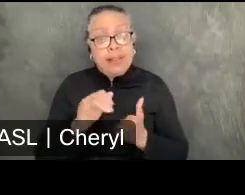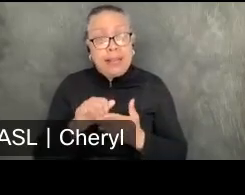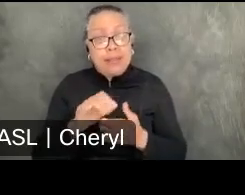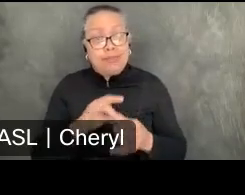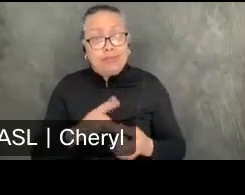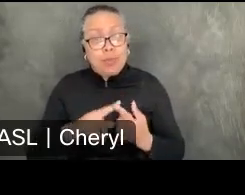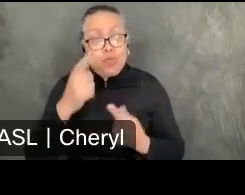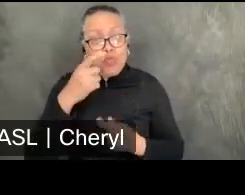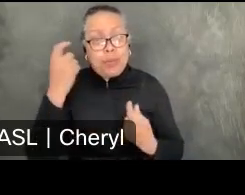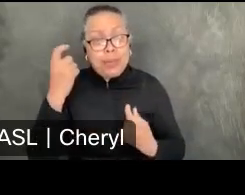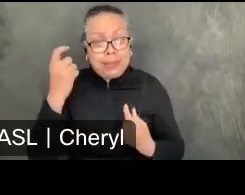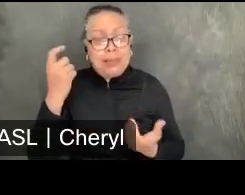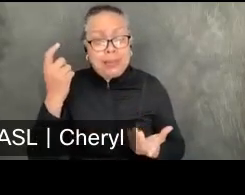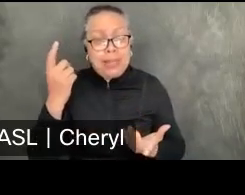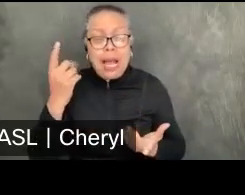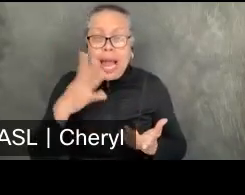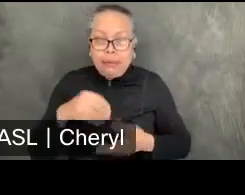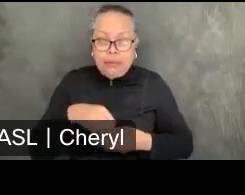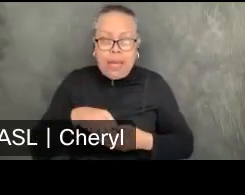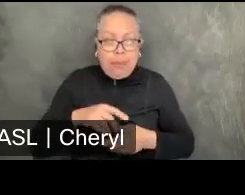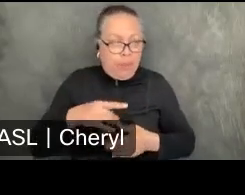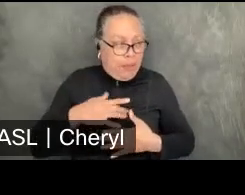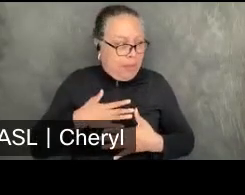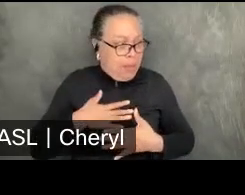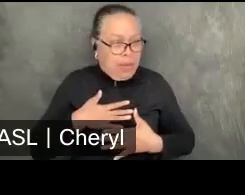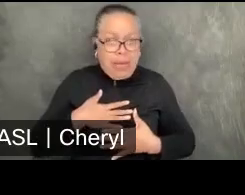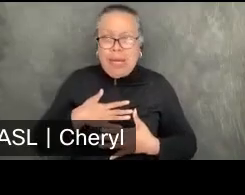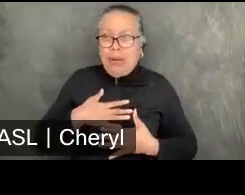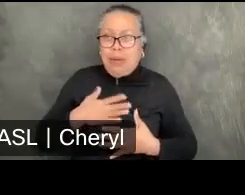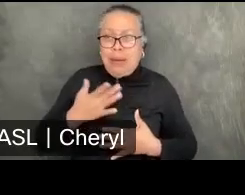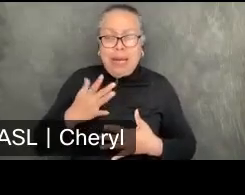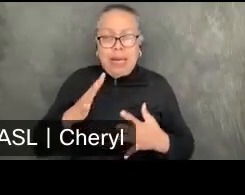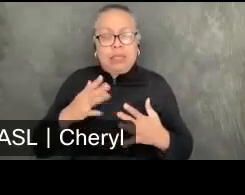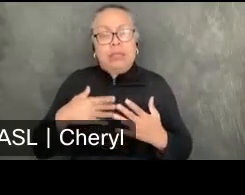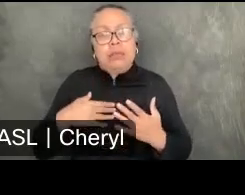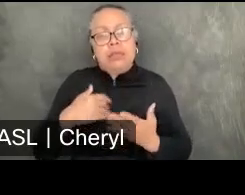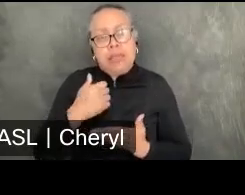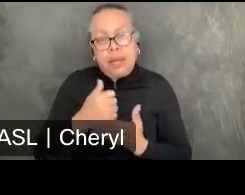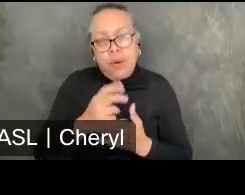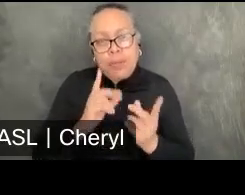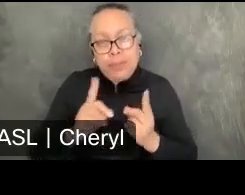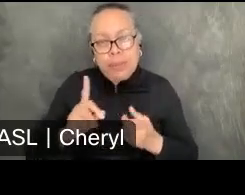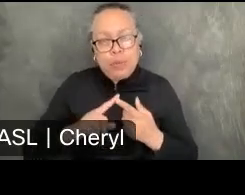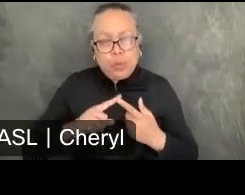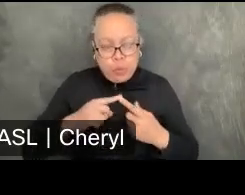incredibly distressing for people. And so helping people weed through that and